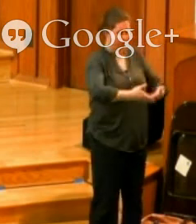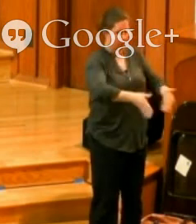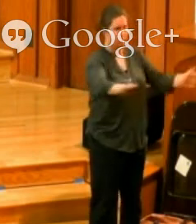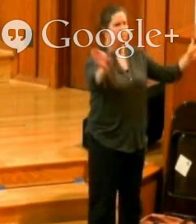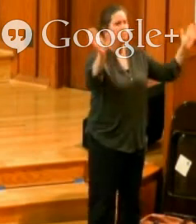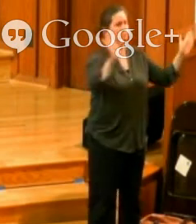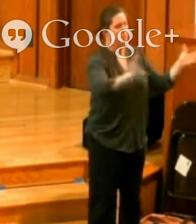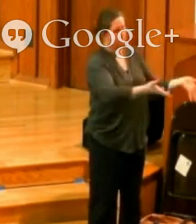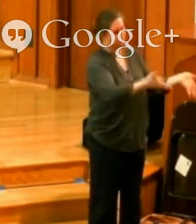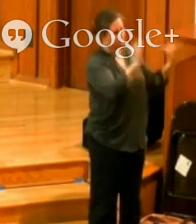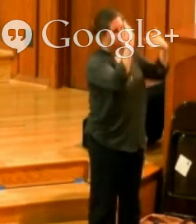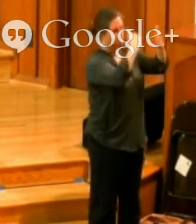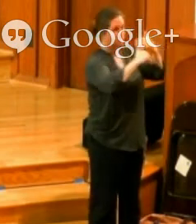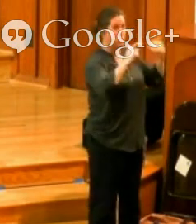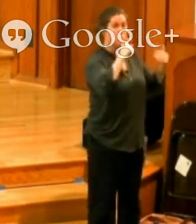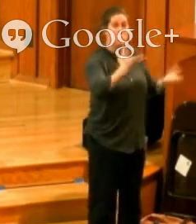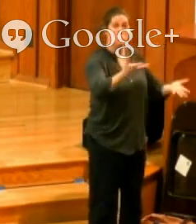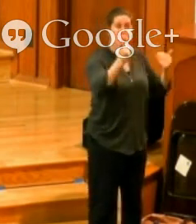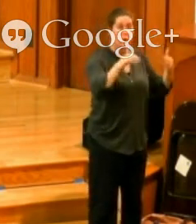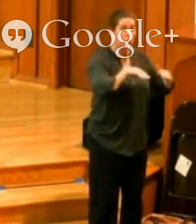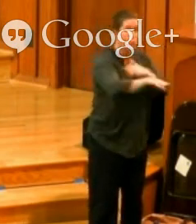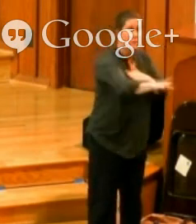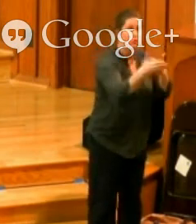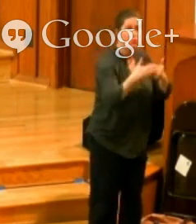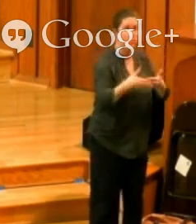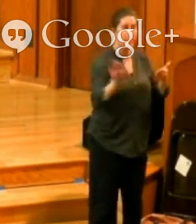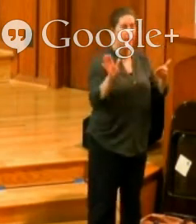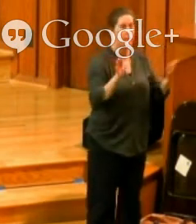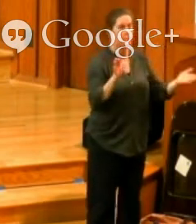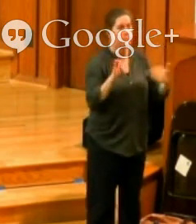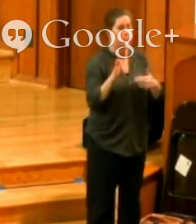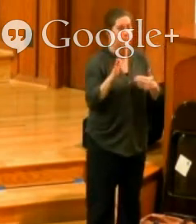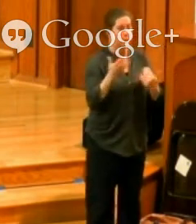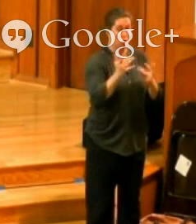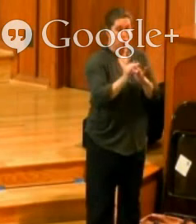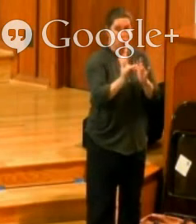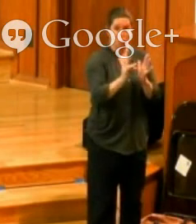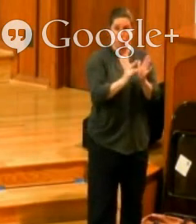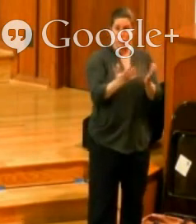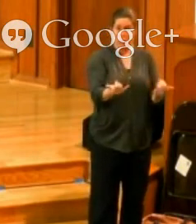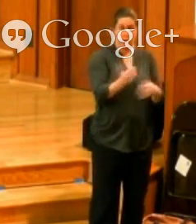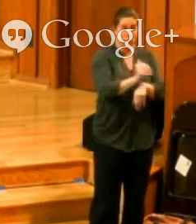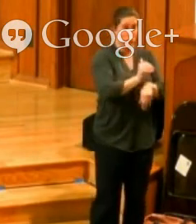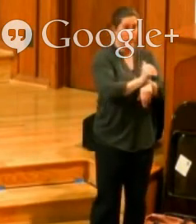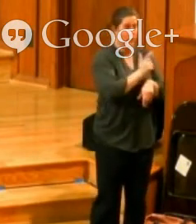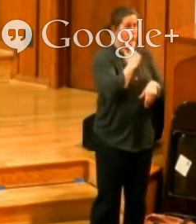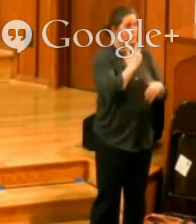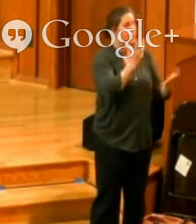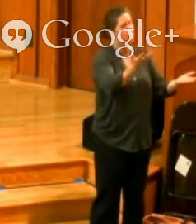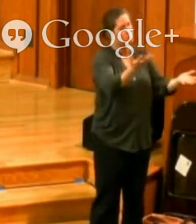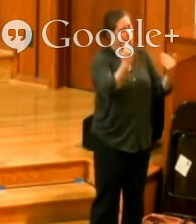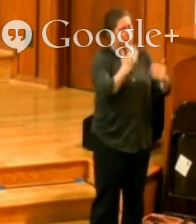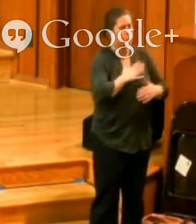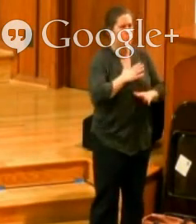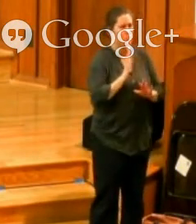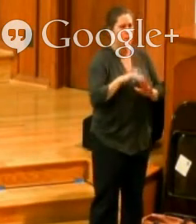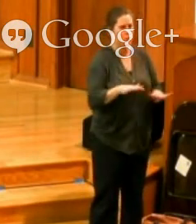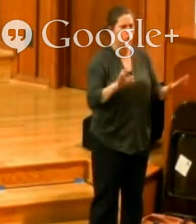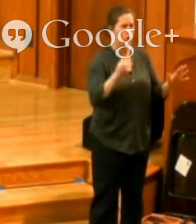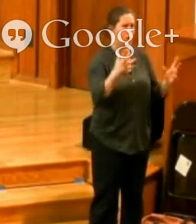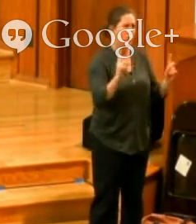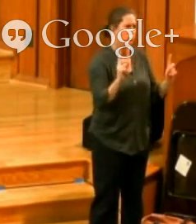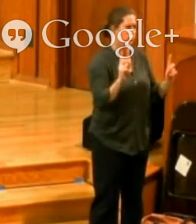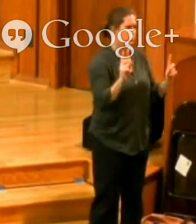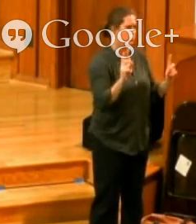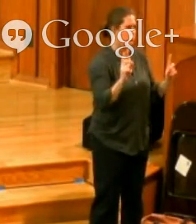want to enter into the gates of the city? Well, you know what Jesus is saying tonight? Jesus is saying, come to me, my child. Come and have a